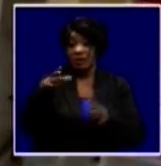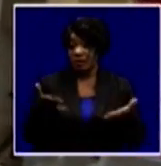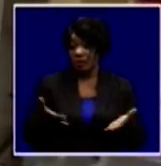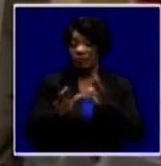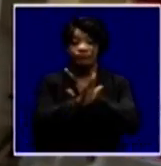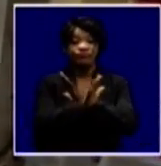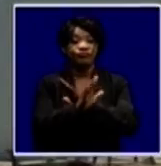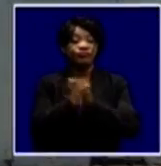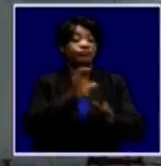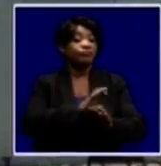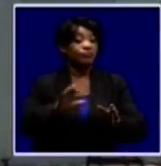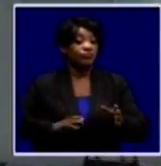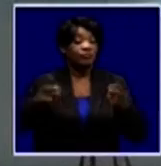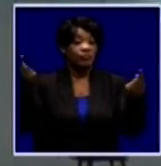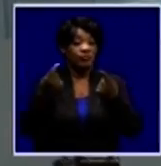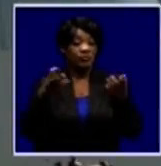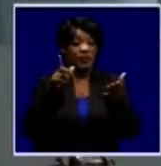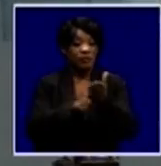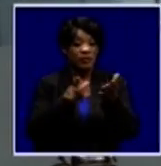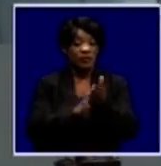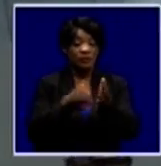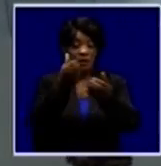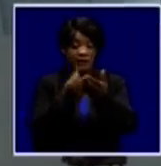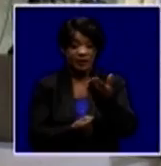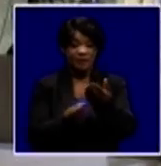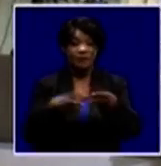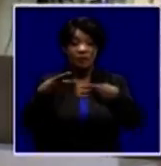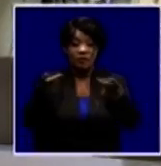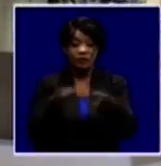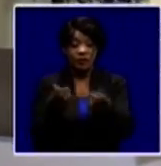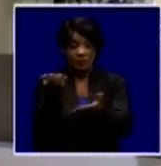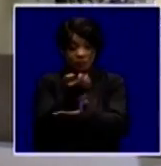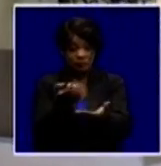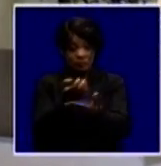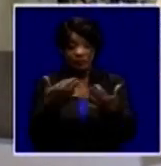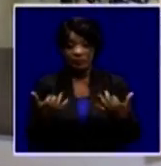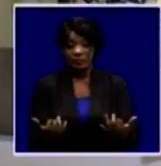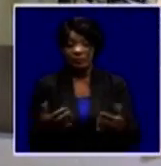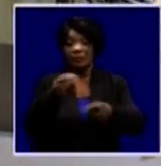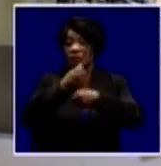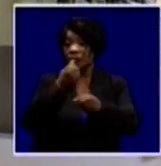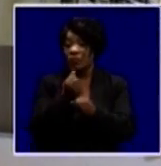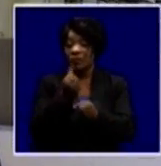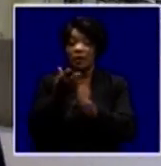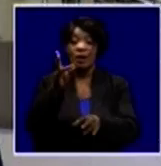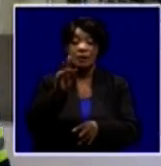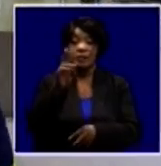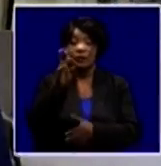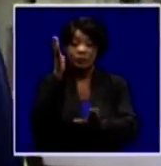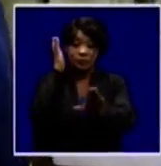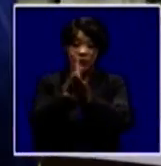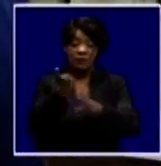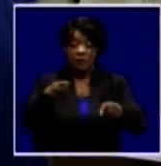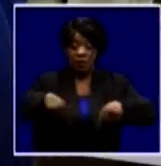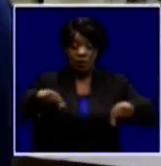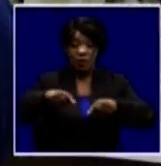The plant, which is situated at Lusaka South Multi-Facility Economic Zone, has so far created 72 direct jobs for local